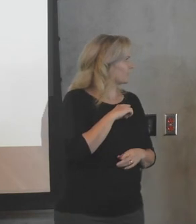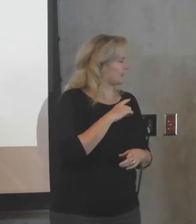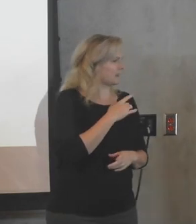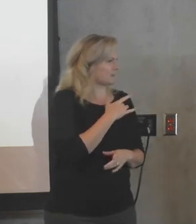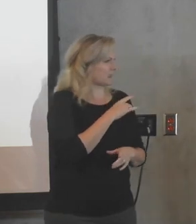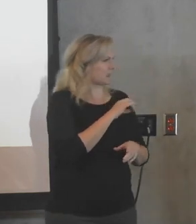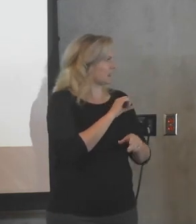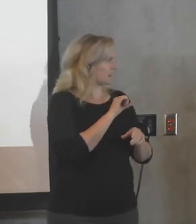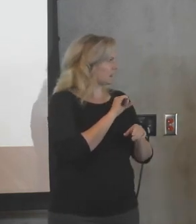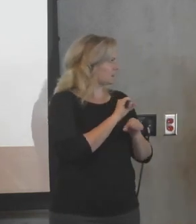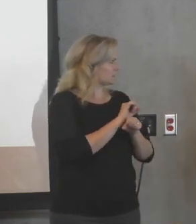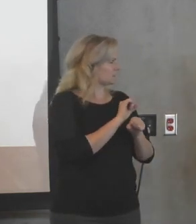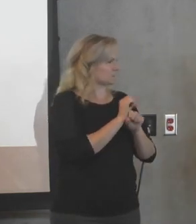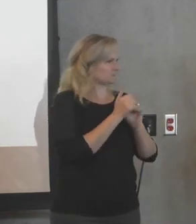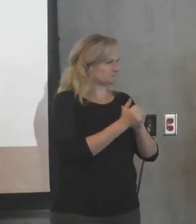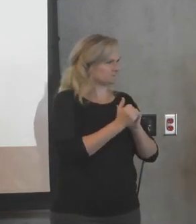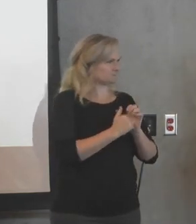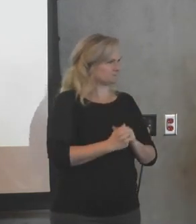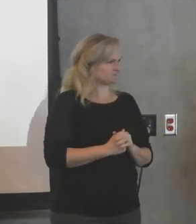together.